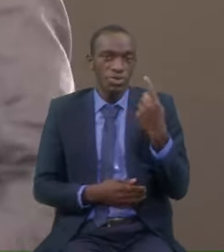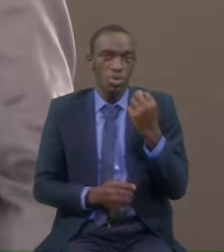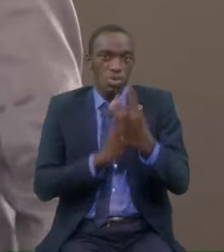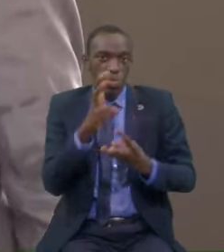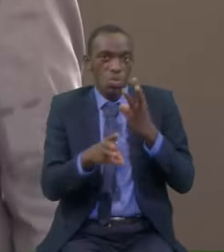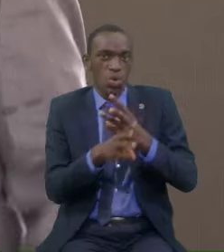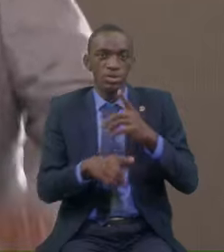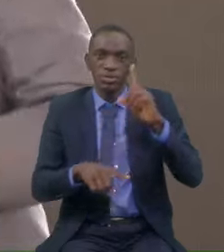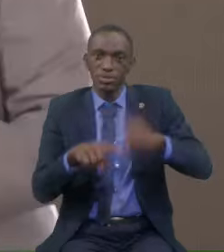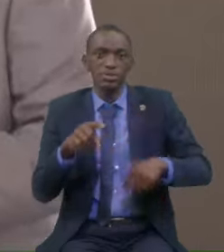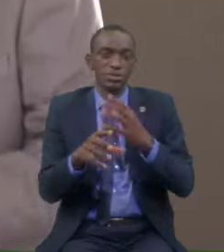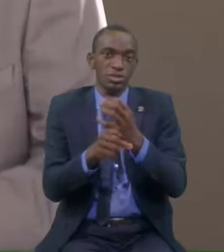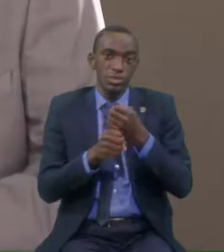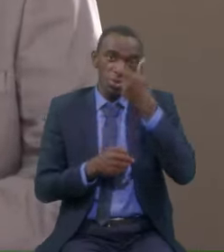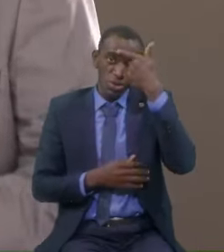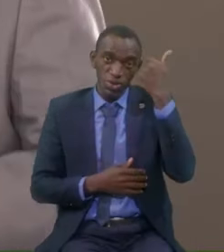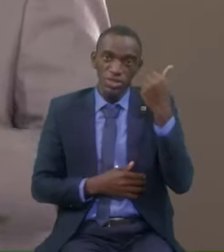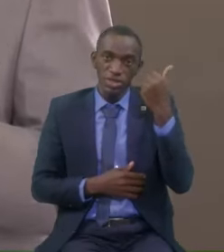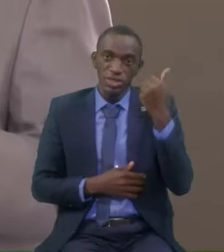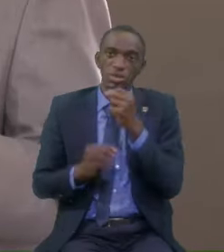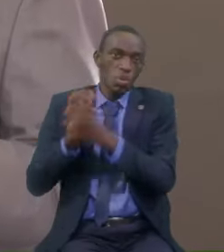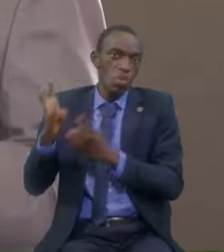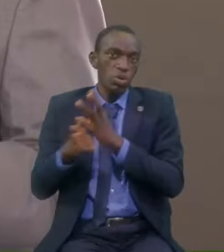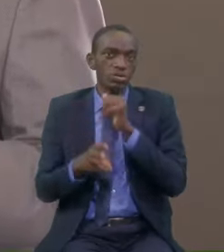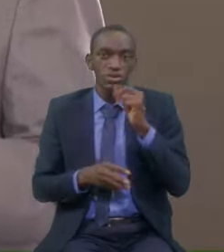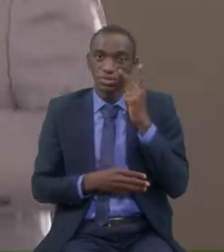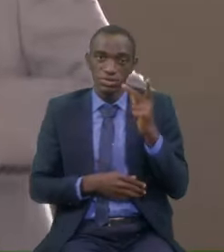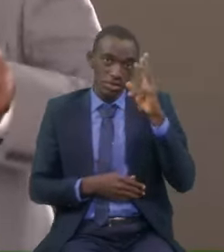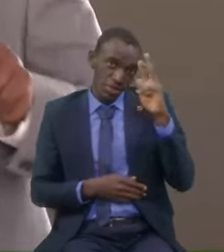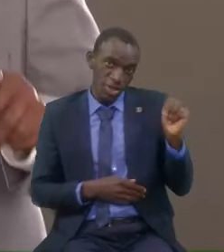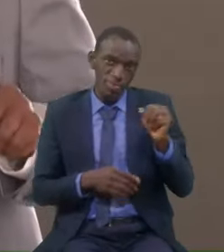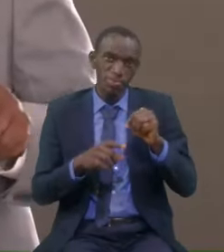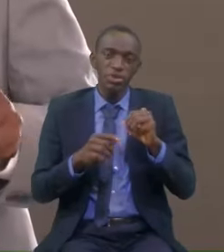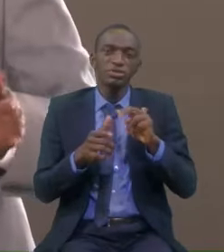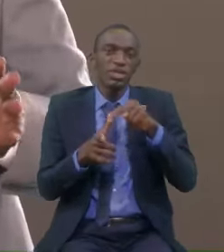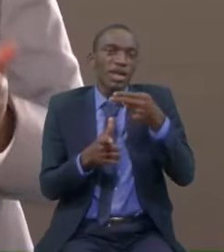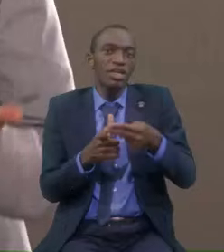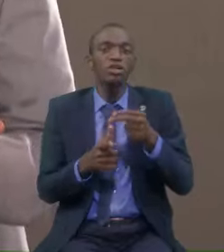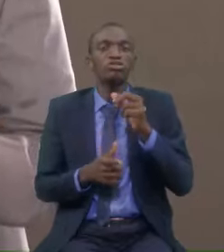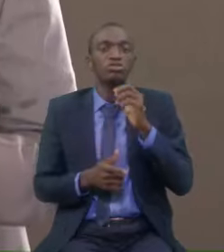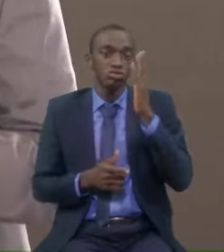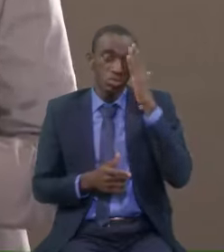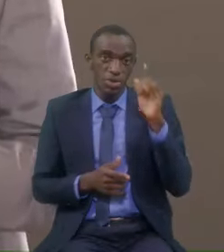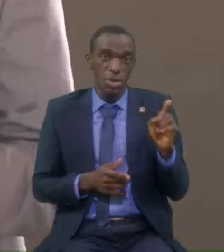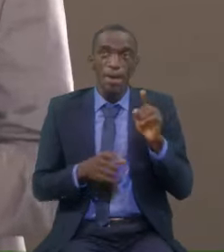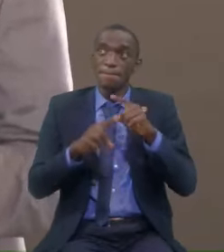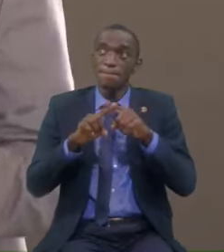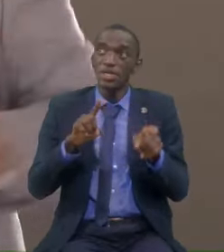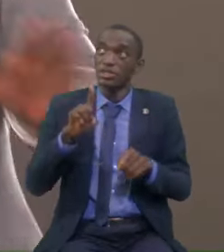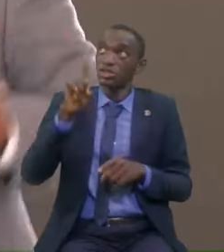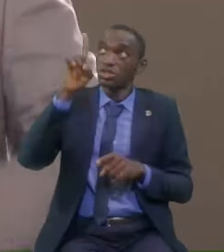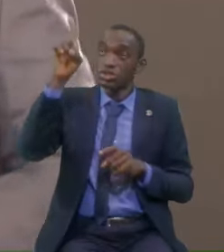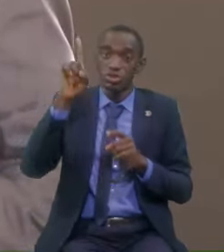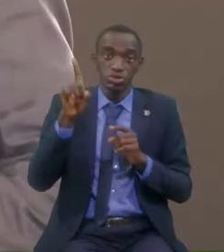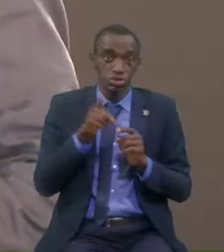neither knoweth him, but ye know him, for he dwelleth with you.